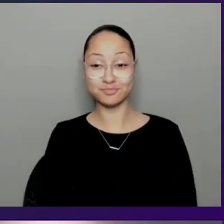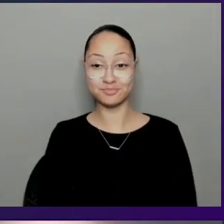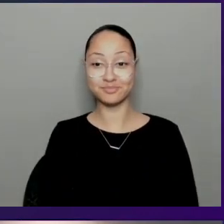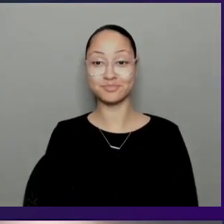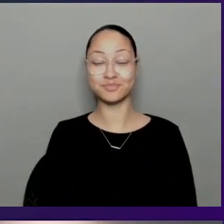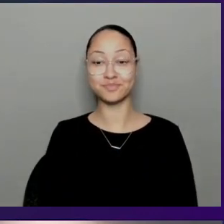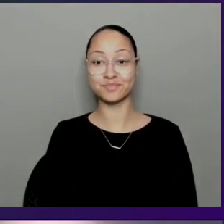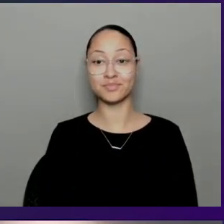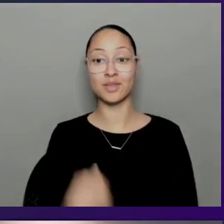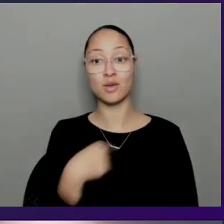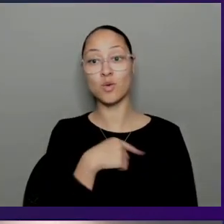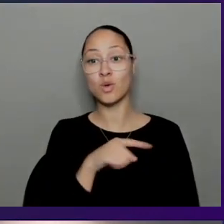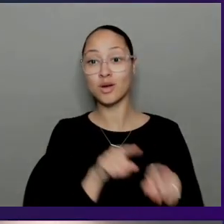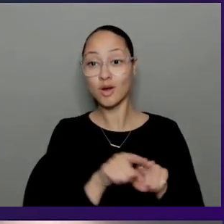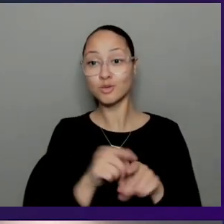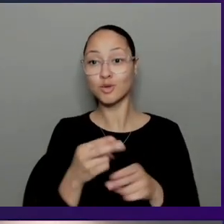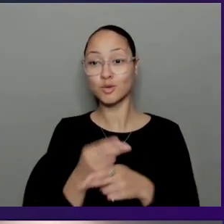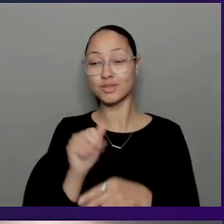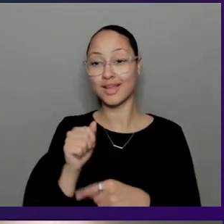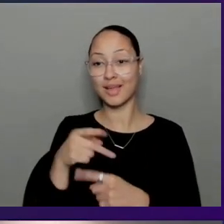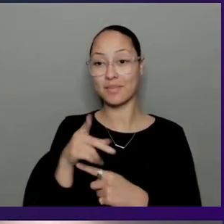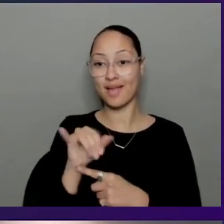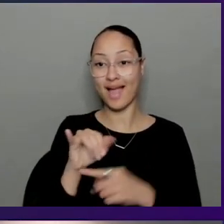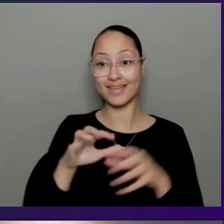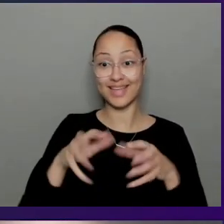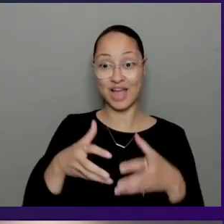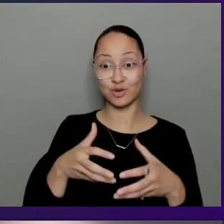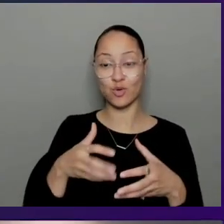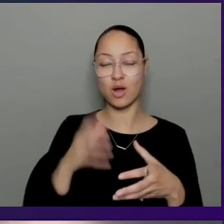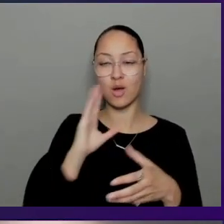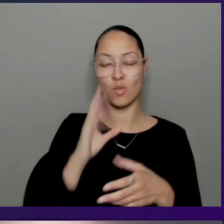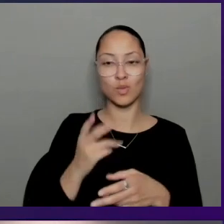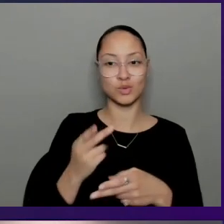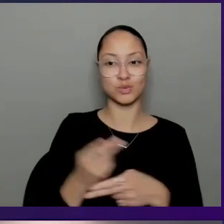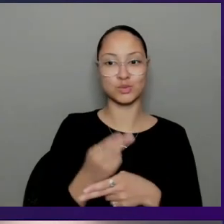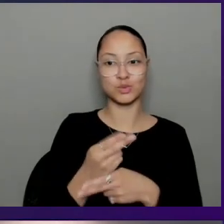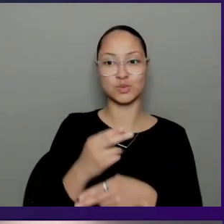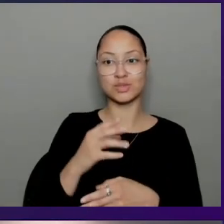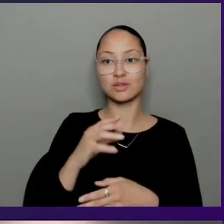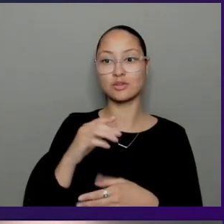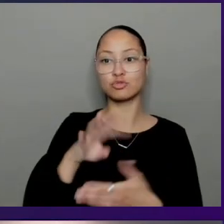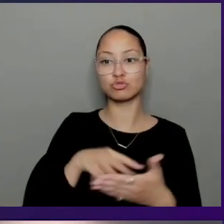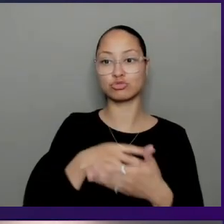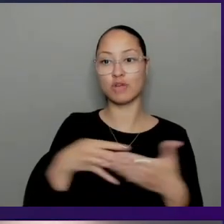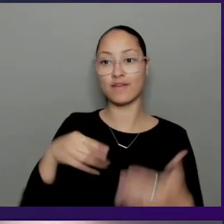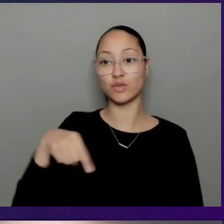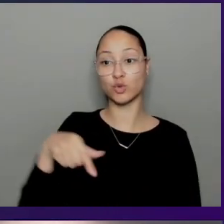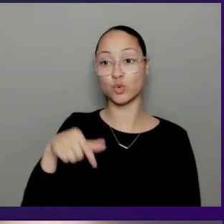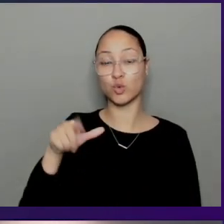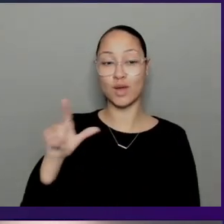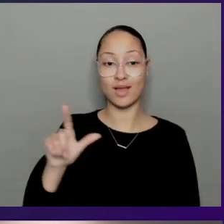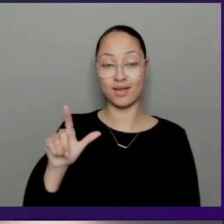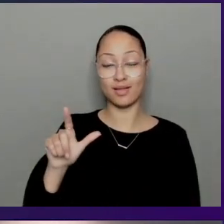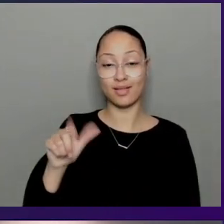We also use the API category and will leverage a GraphQL API provided by